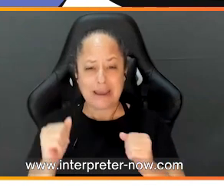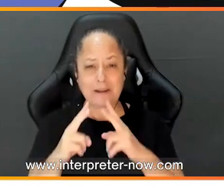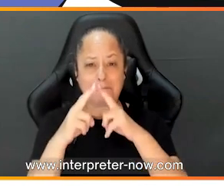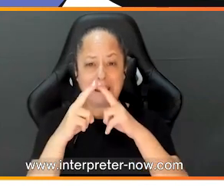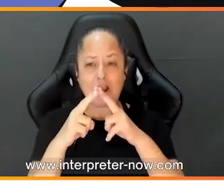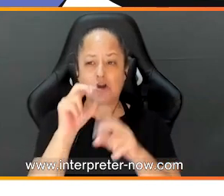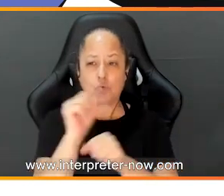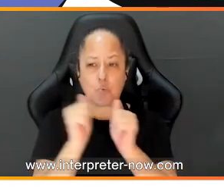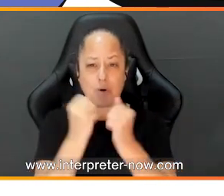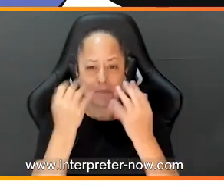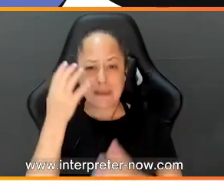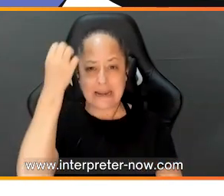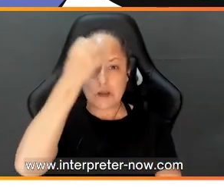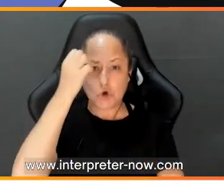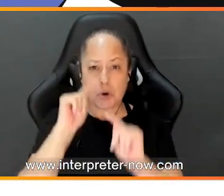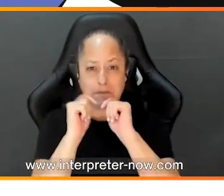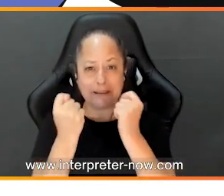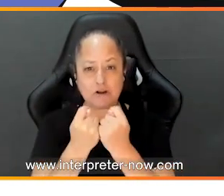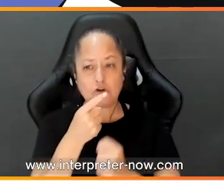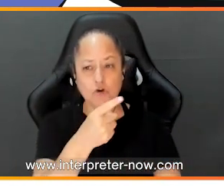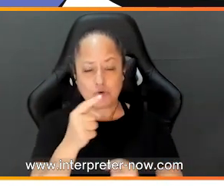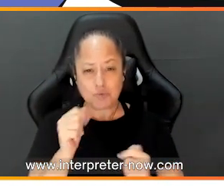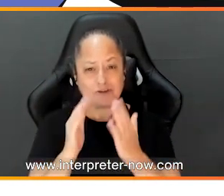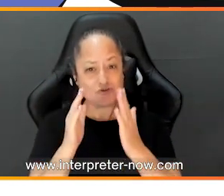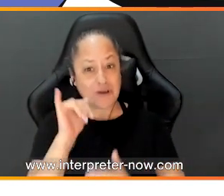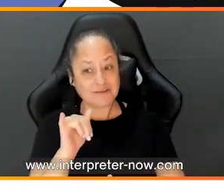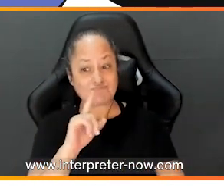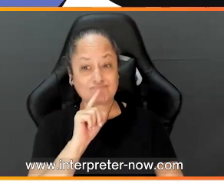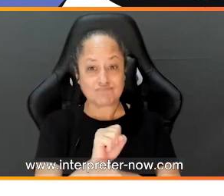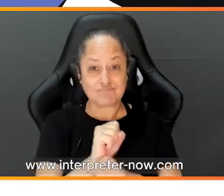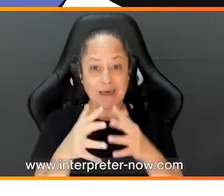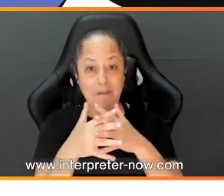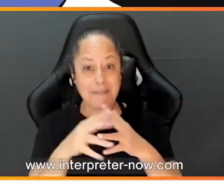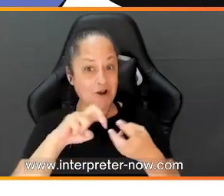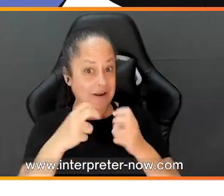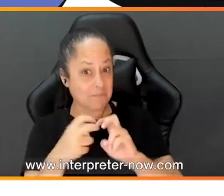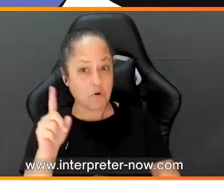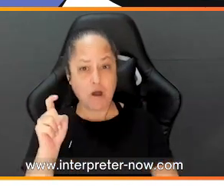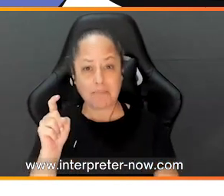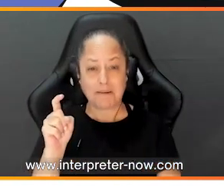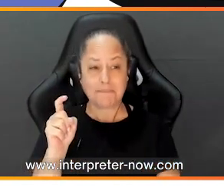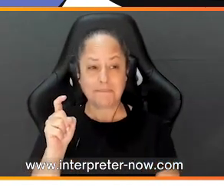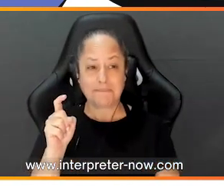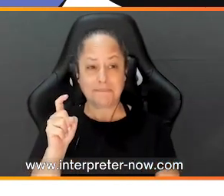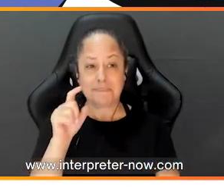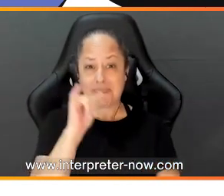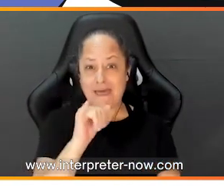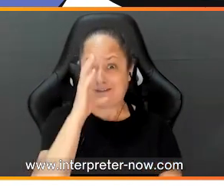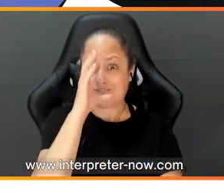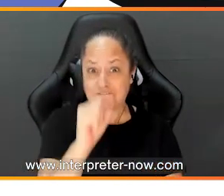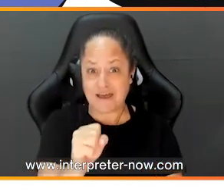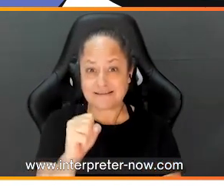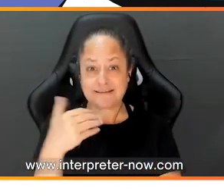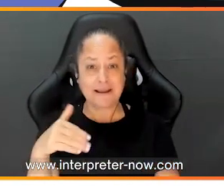it an American problem? That's so fascinating. And I even had a conversation with someone on this very, very